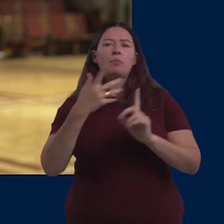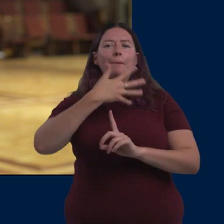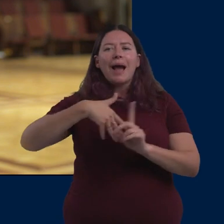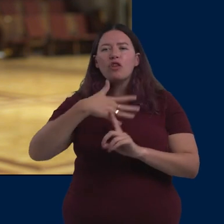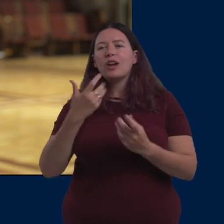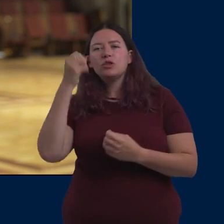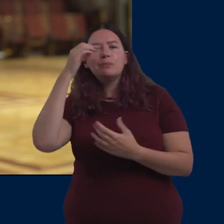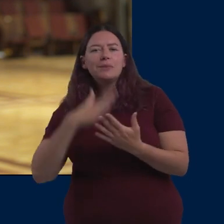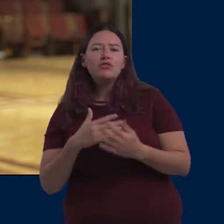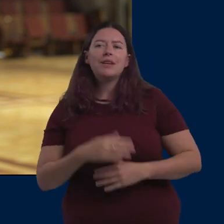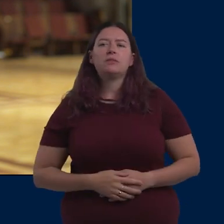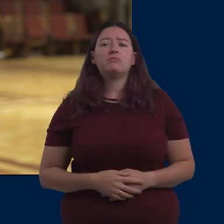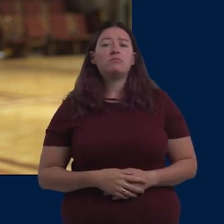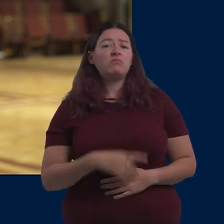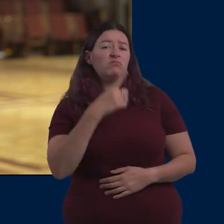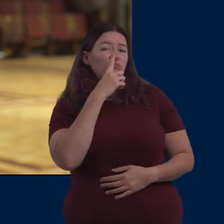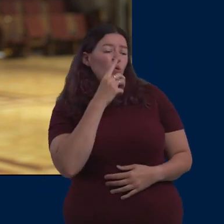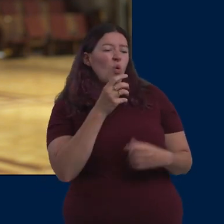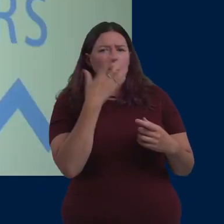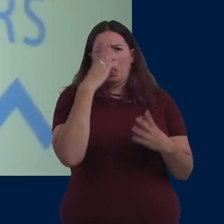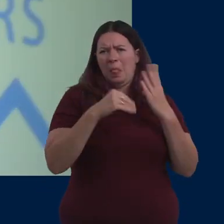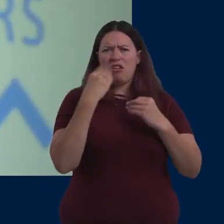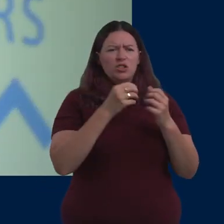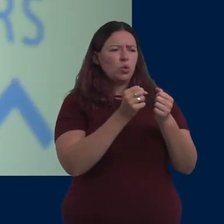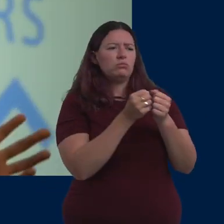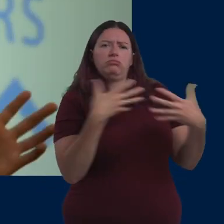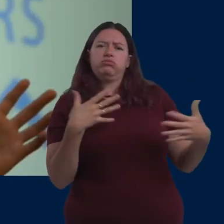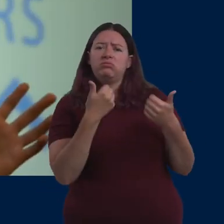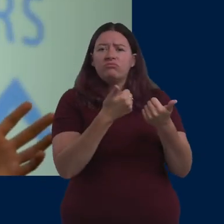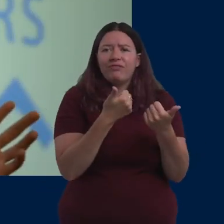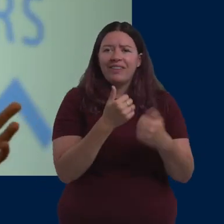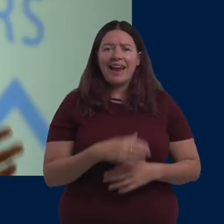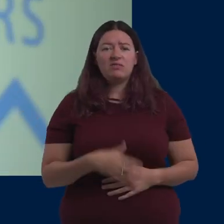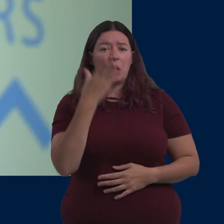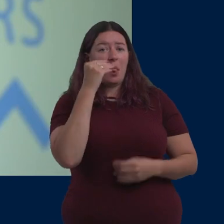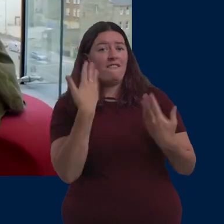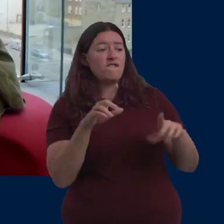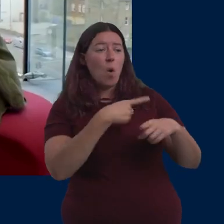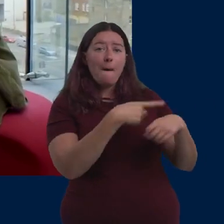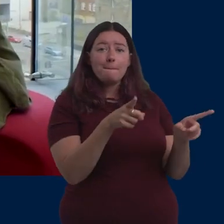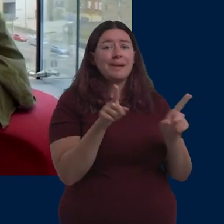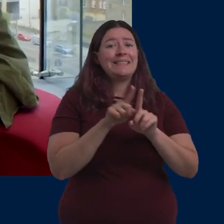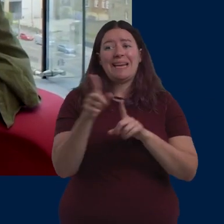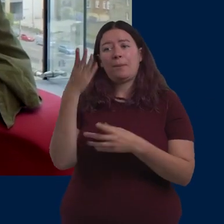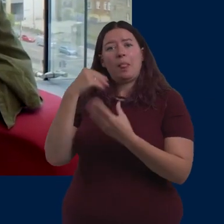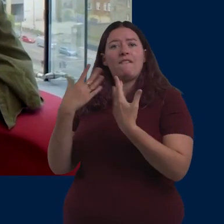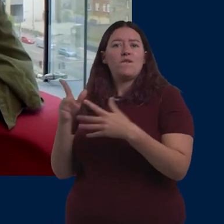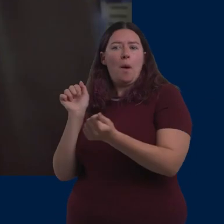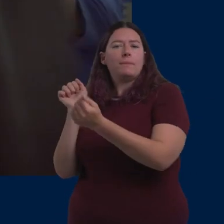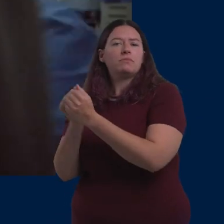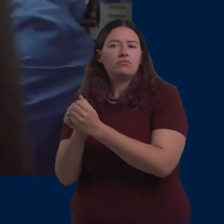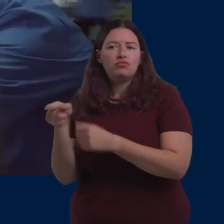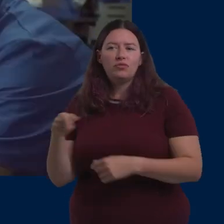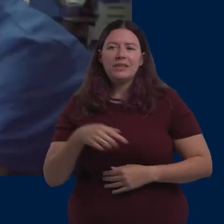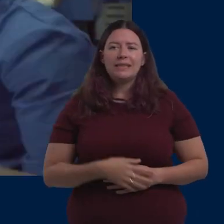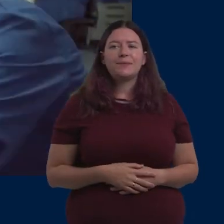previous experience, views, or ethos. Learn to disagree well. You can learn from people that you disagree with